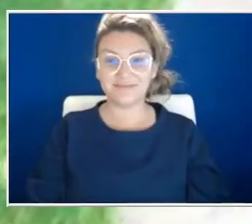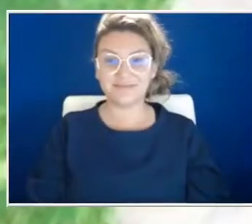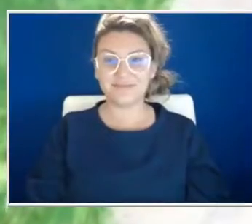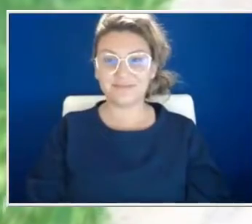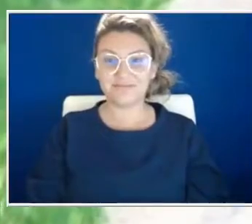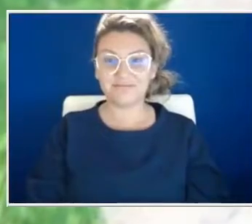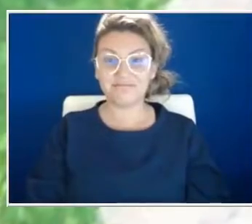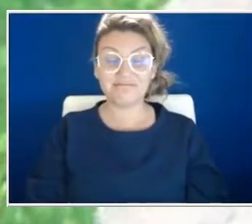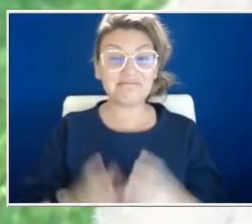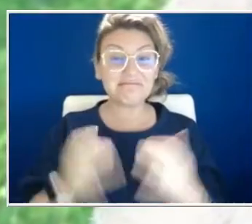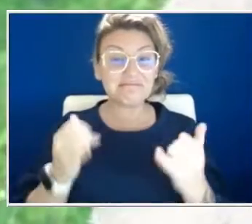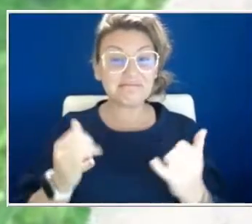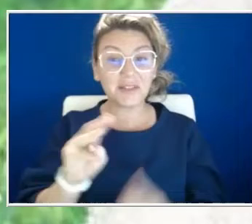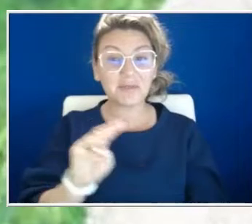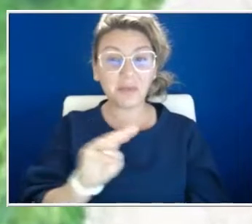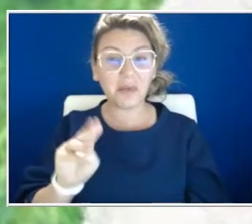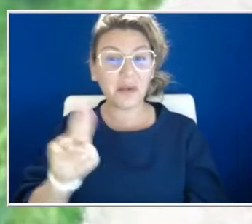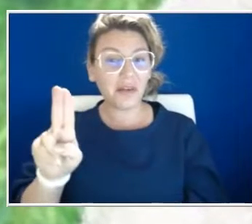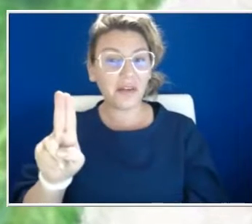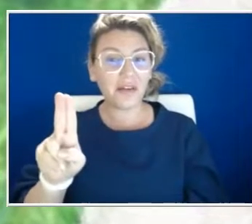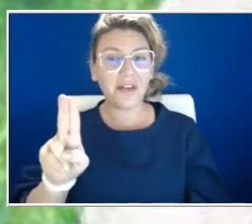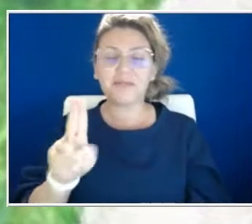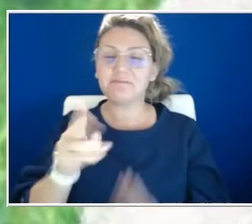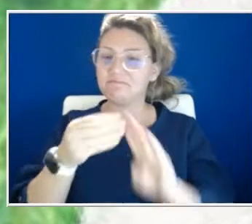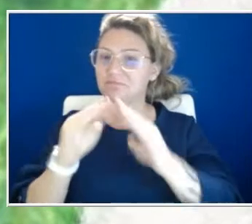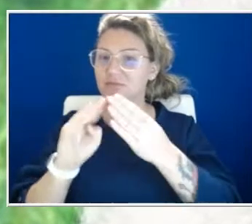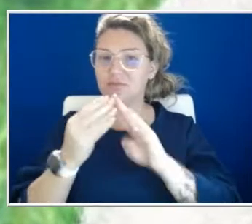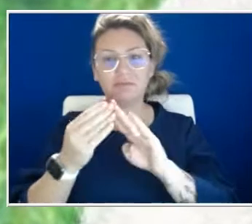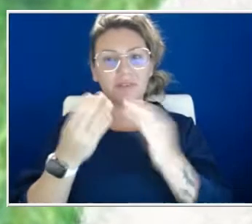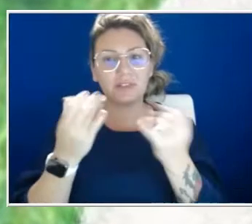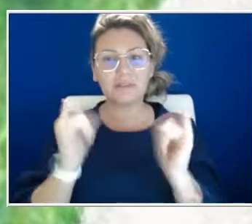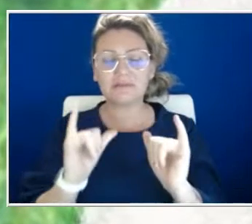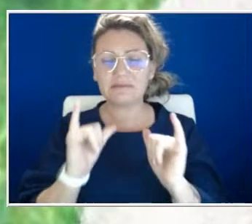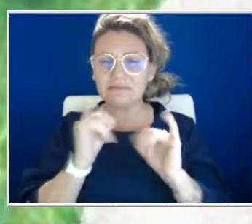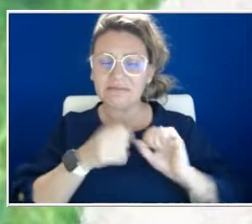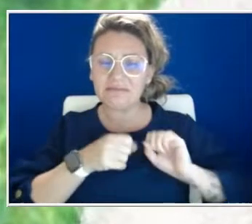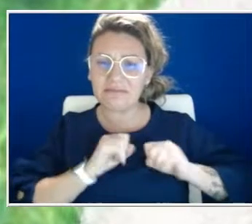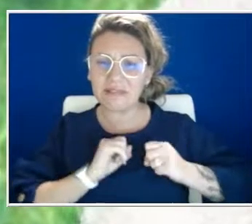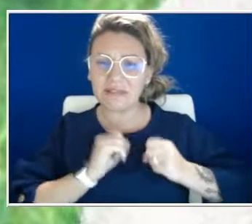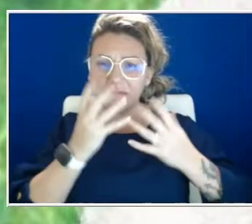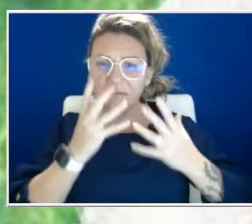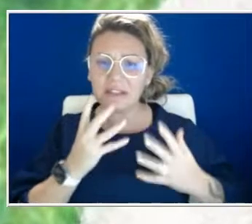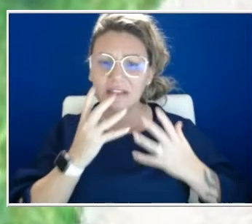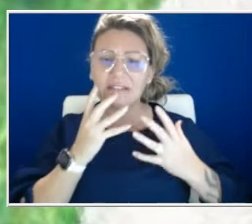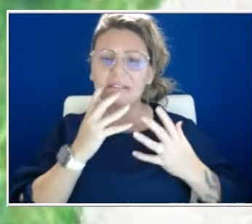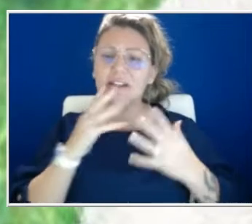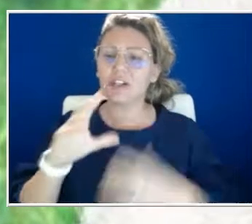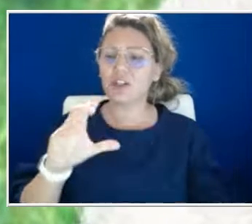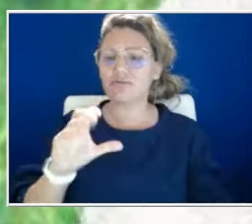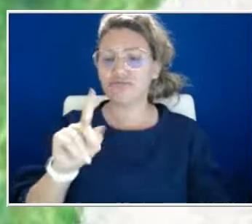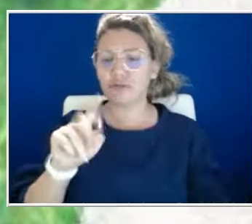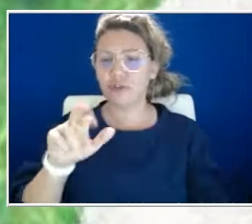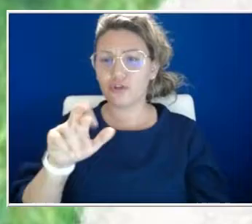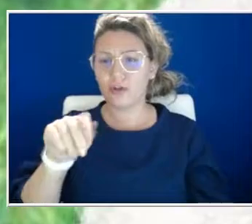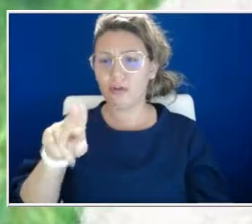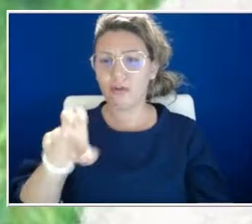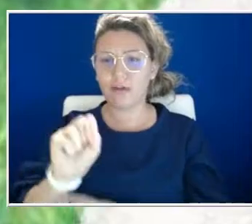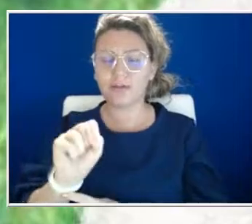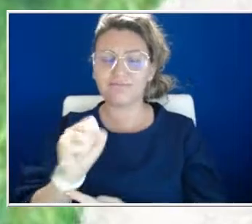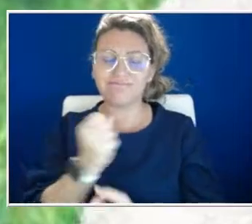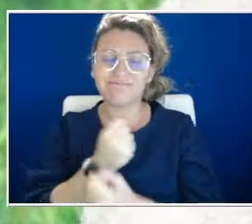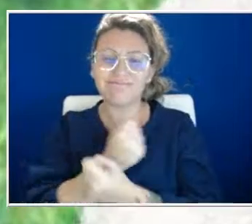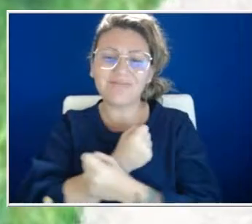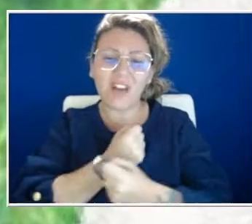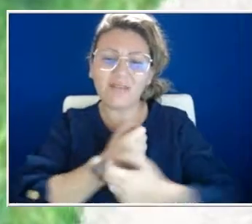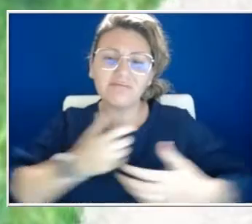Coming up on today's Morning Medical Update, the community is still mourning the loss of Curtis, a beloved gorilla who passed away earlier this month at the Kansas